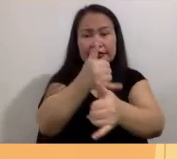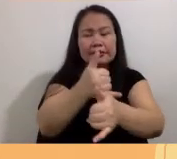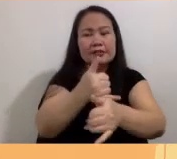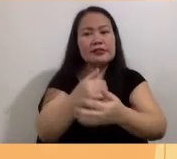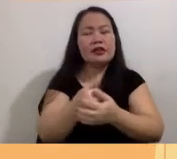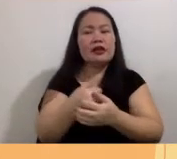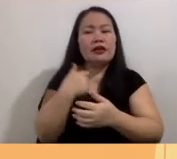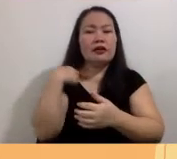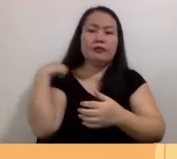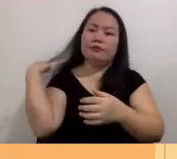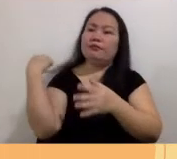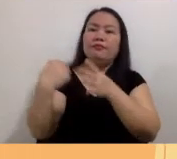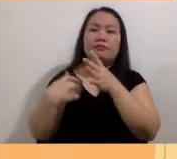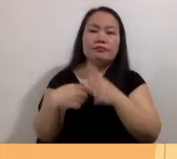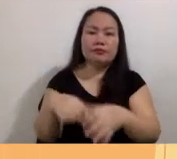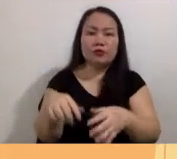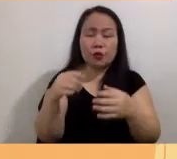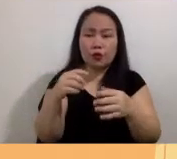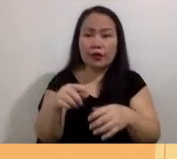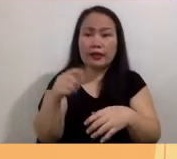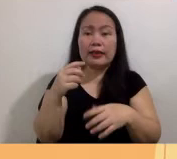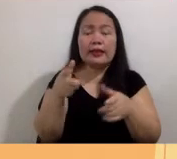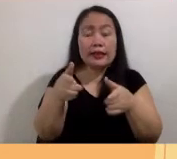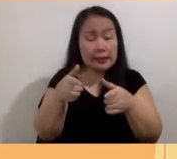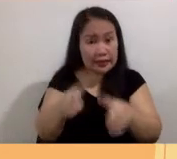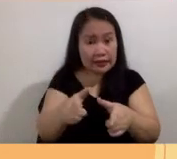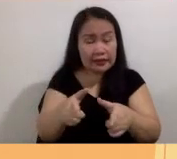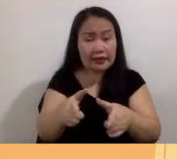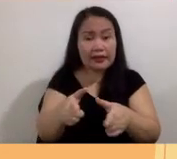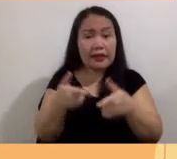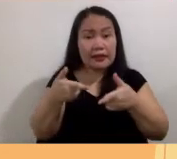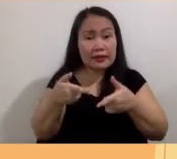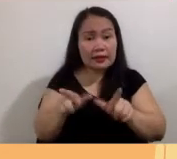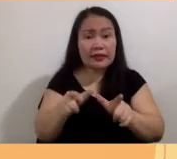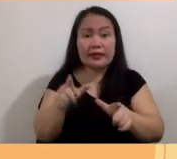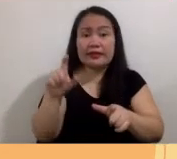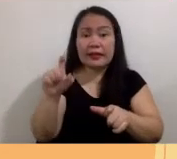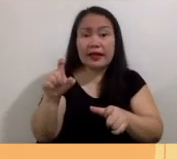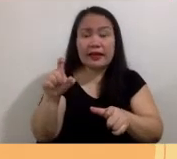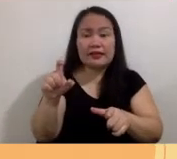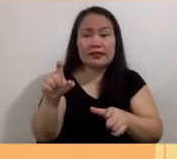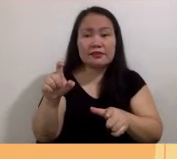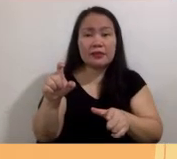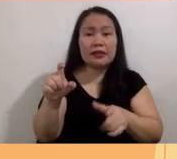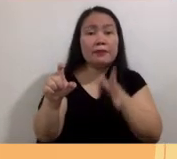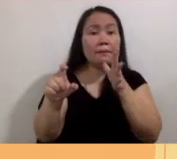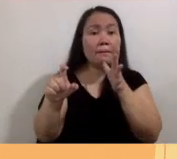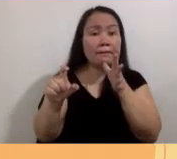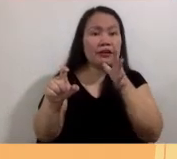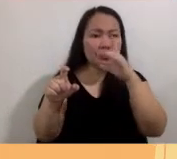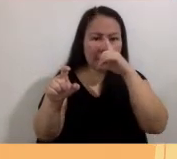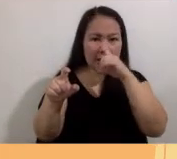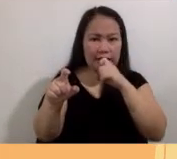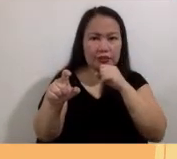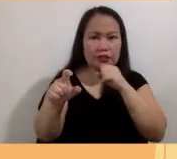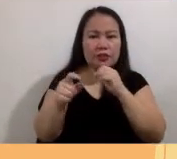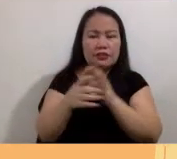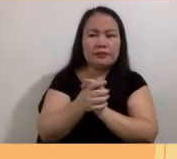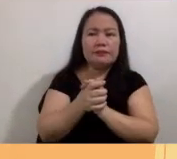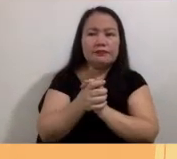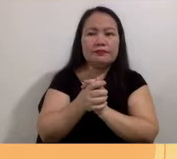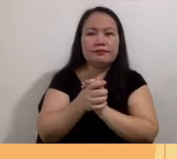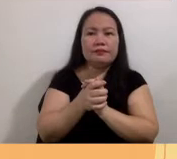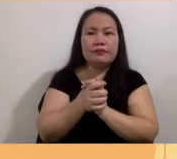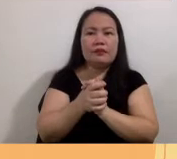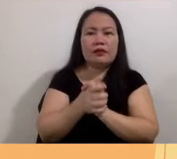Yung age ni mother now ay x. So, let x. I-represent natin yung age ni mother as x. So, that is x. Now, ang sabi